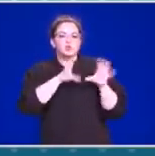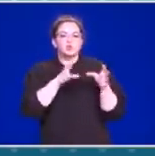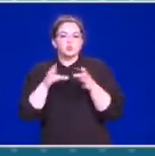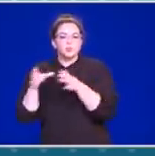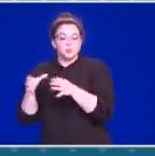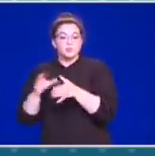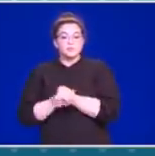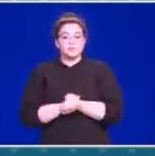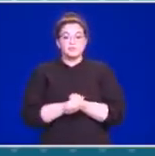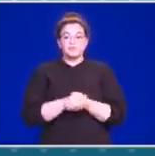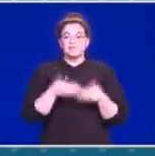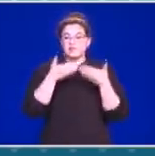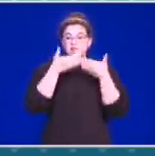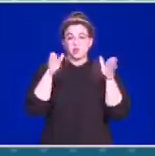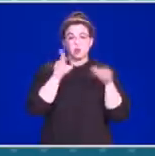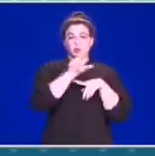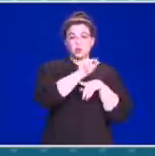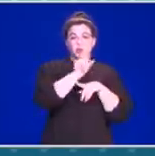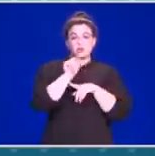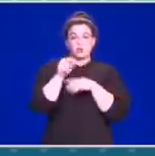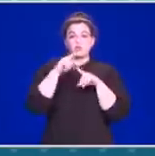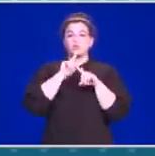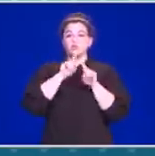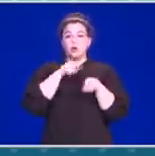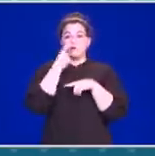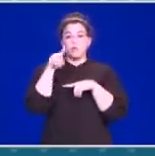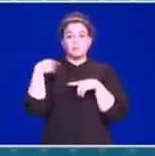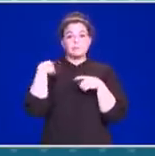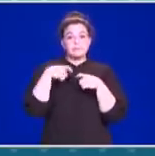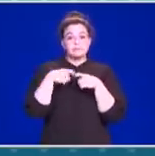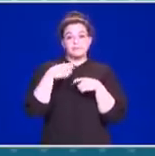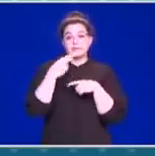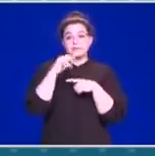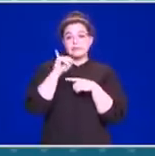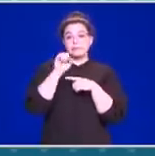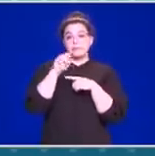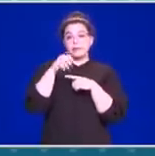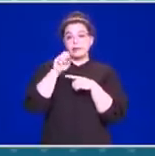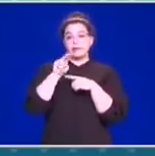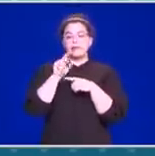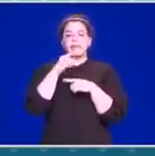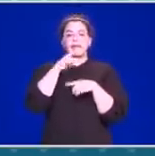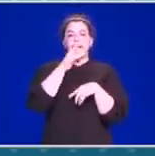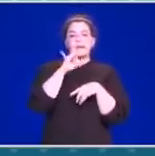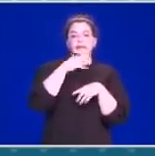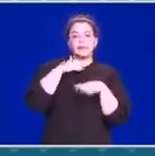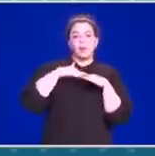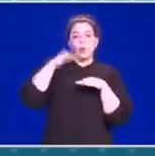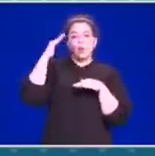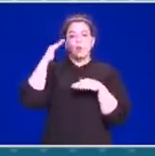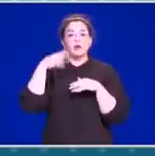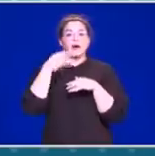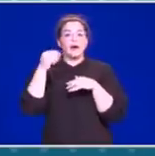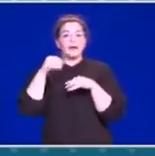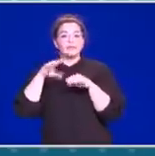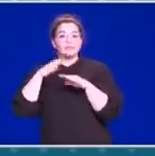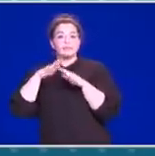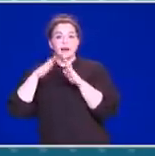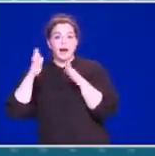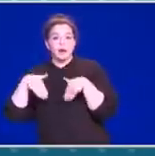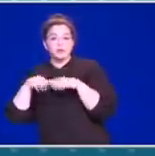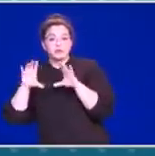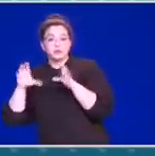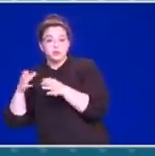Overall, the 2020 census results for Hispanic origin, age 18 and over, Housing units and group quarters are in line